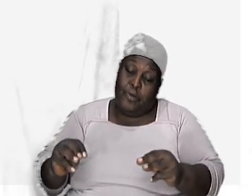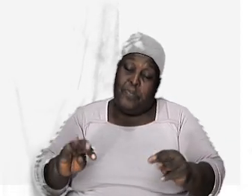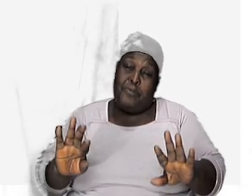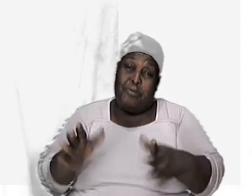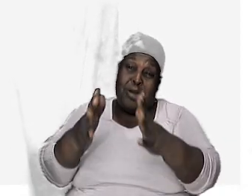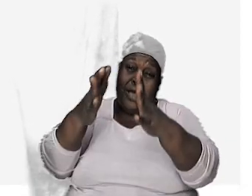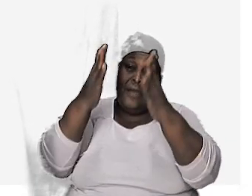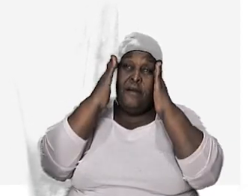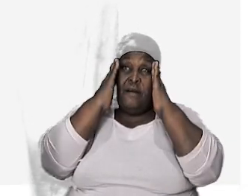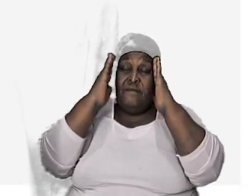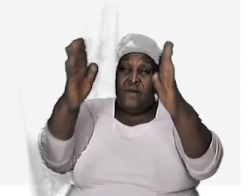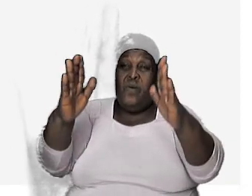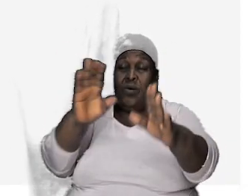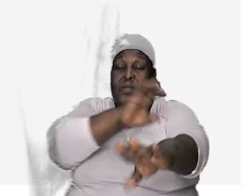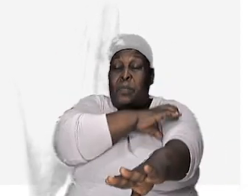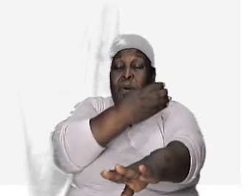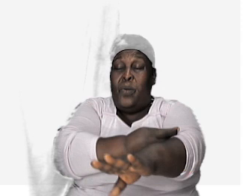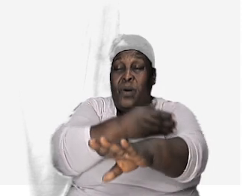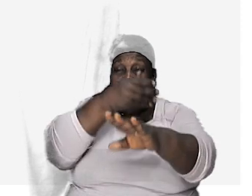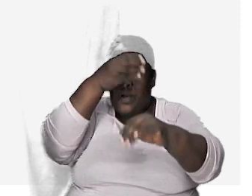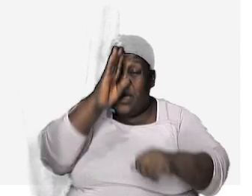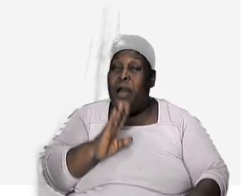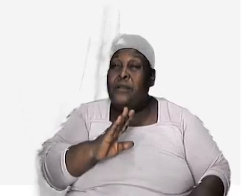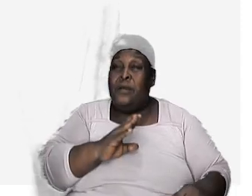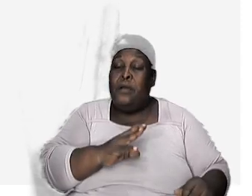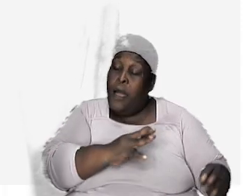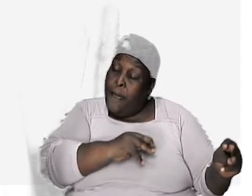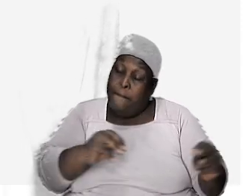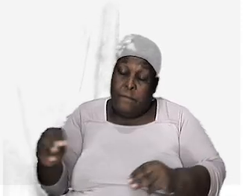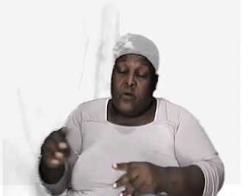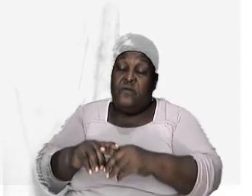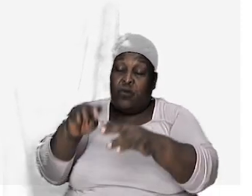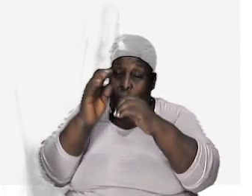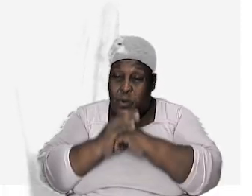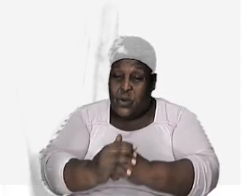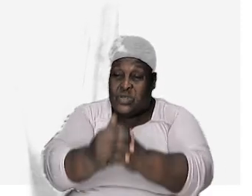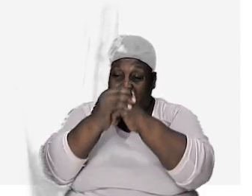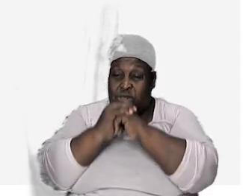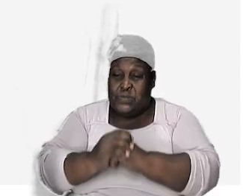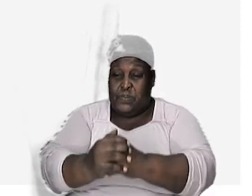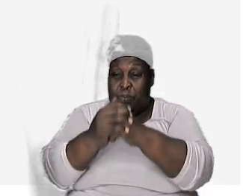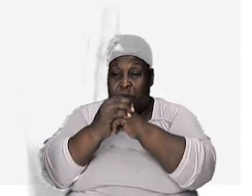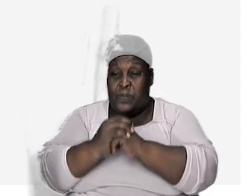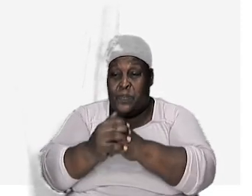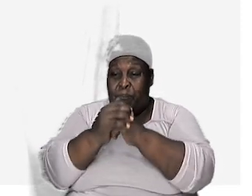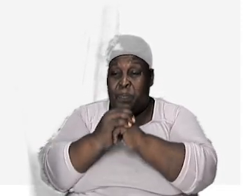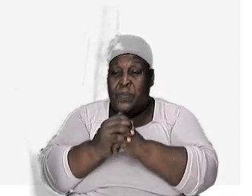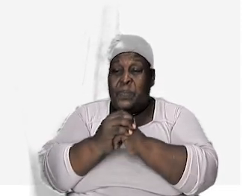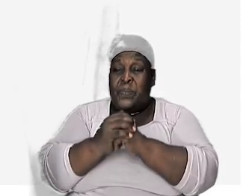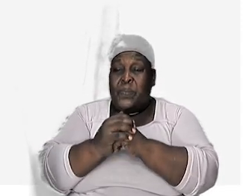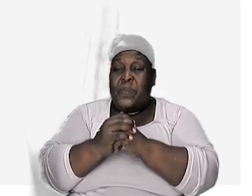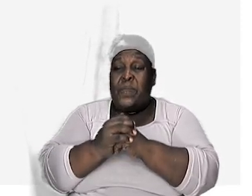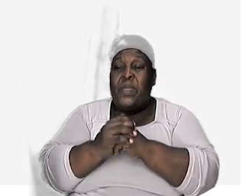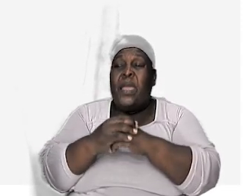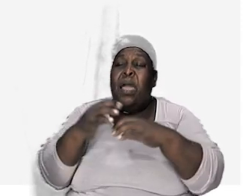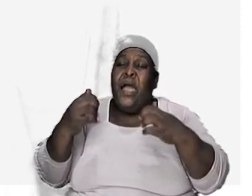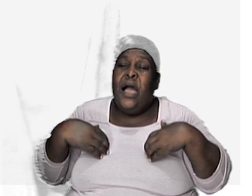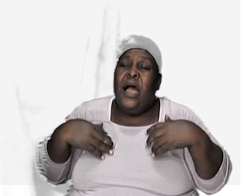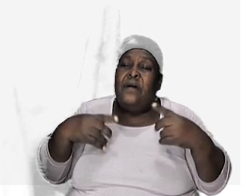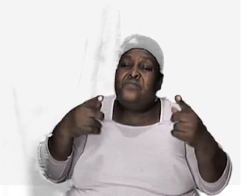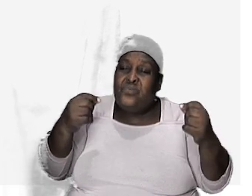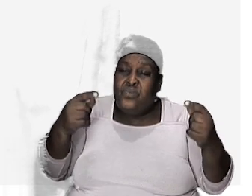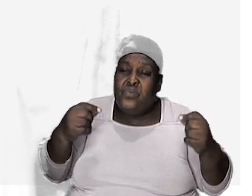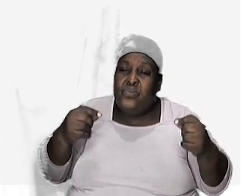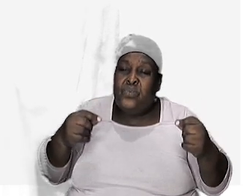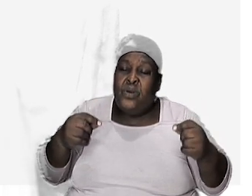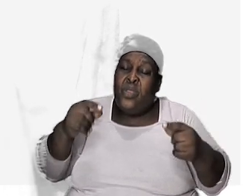focus is on the power of God. And we move now to worship. Praise God. And worship, praise God, has to do, is it the